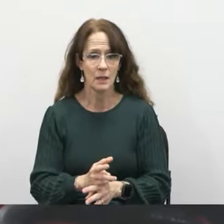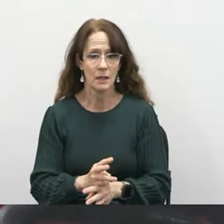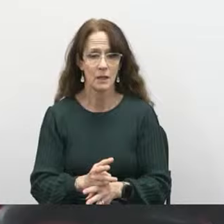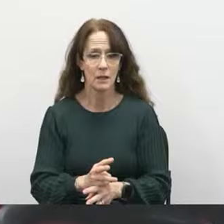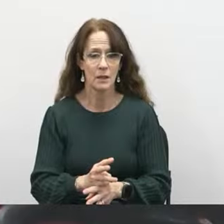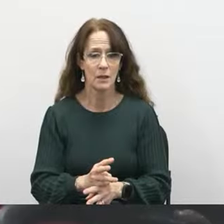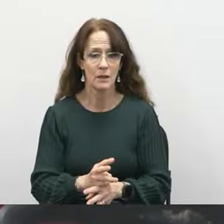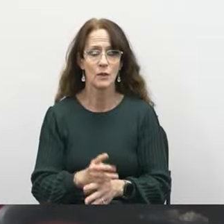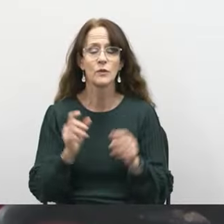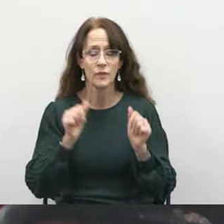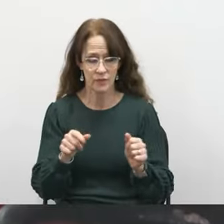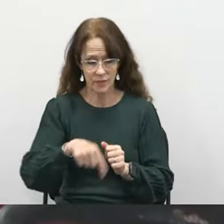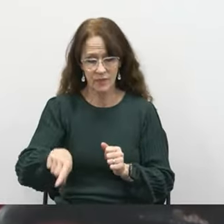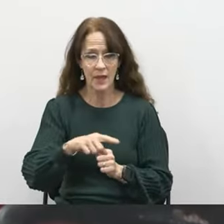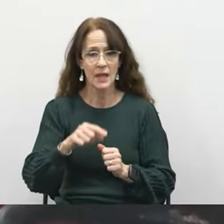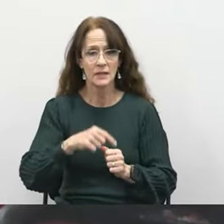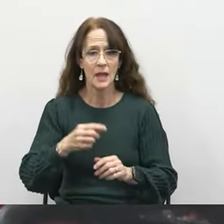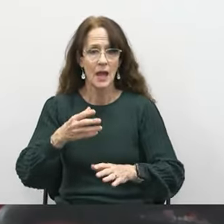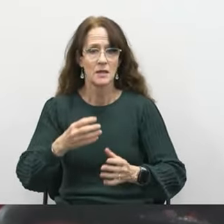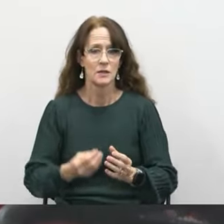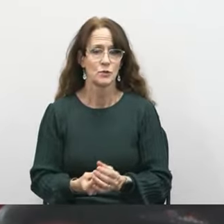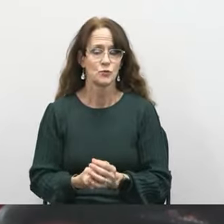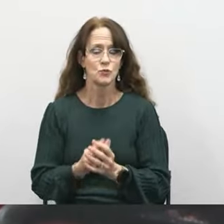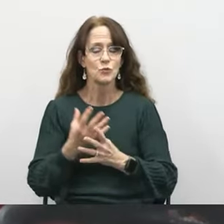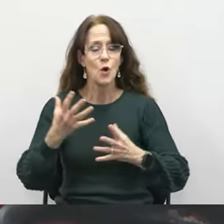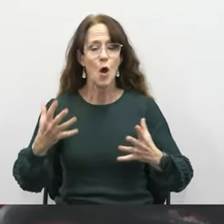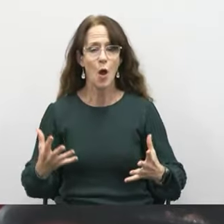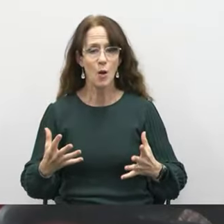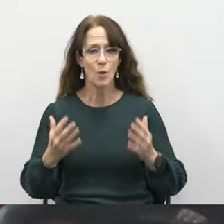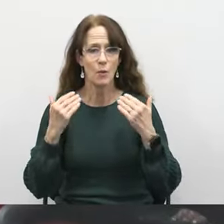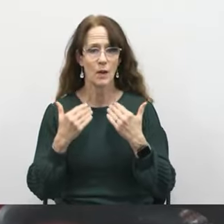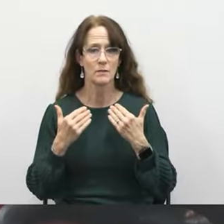And so they can grow and move forward.